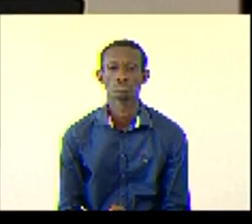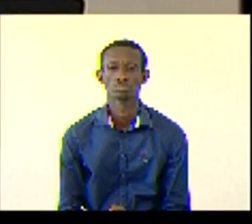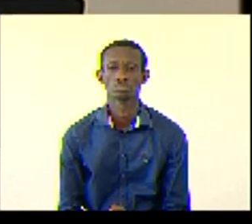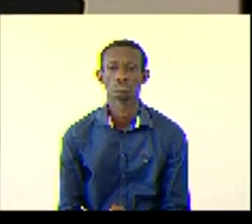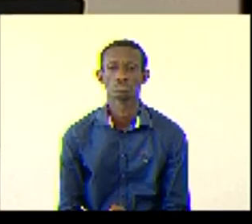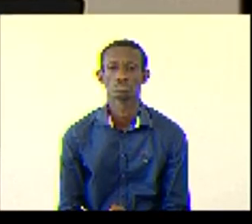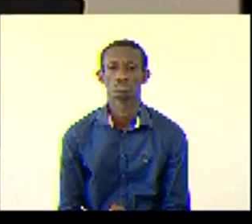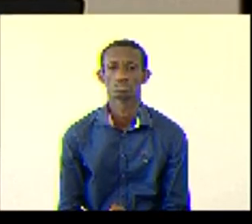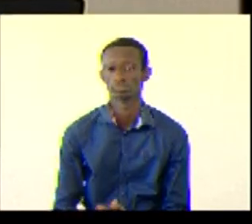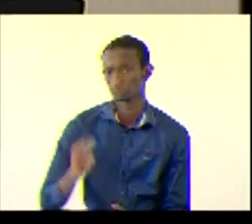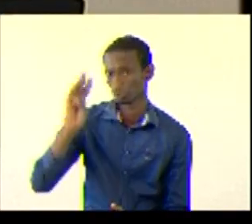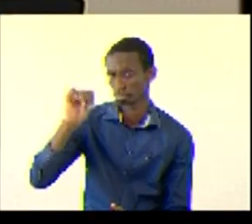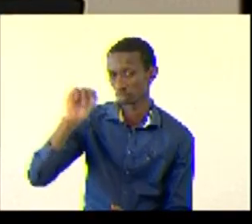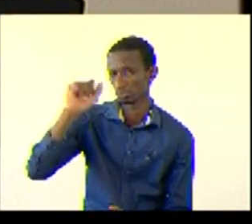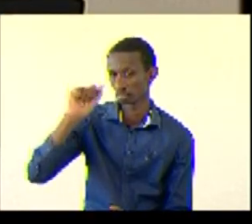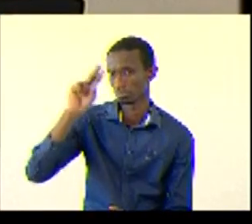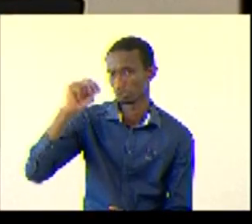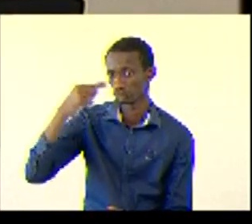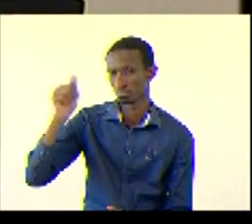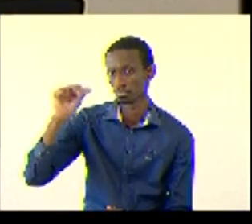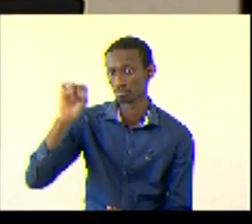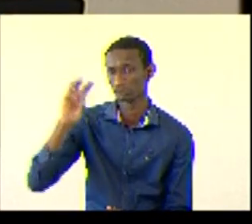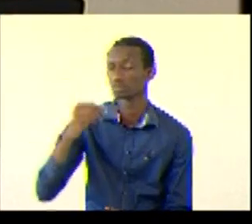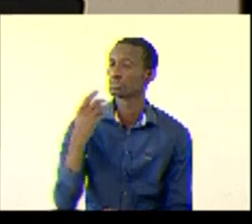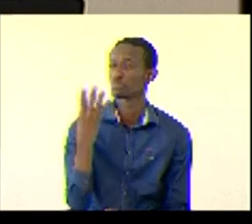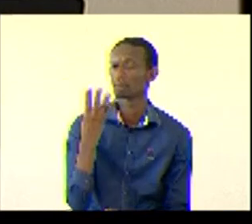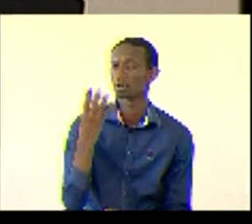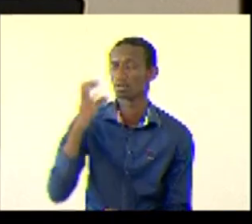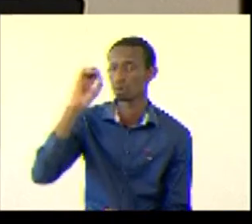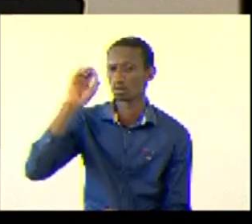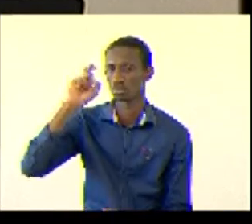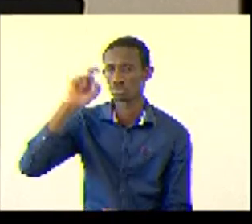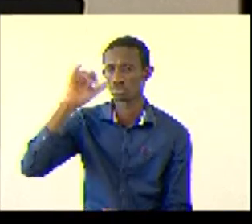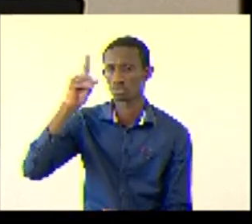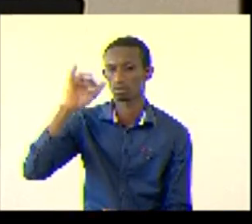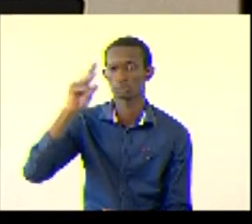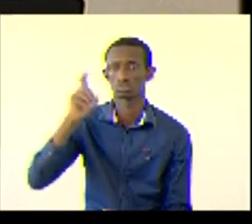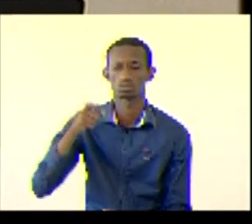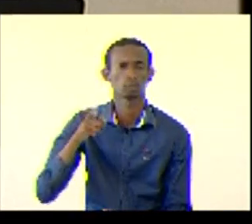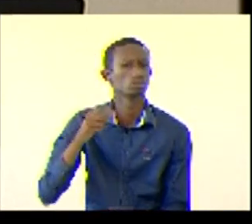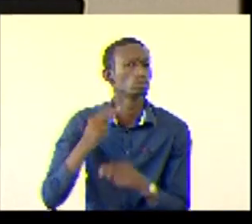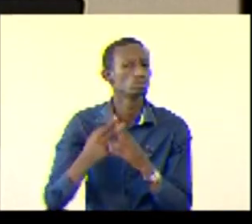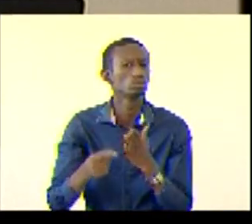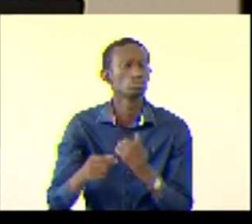Manganese 4 oxide is a catalyst. And what is a catalyst?